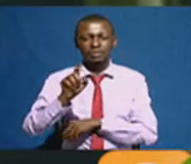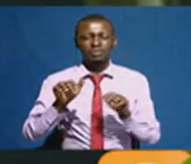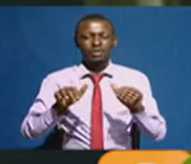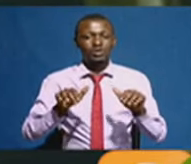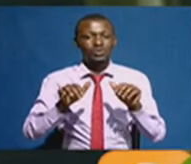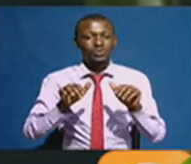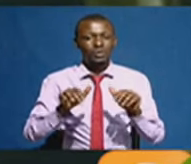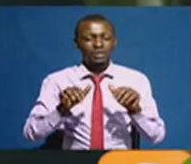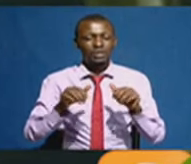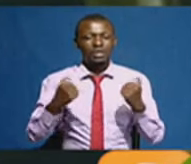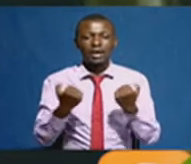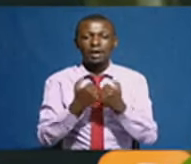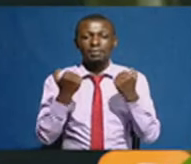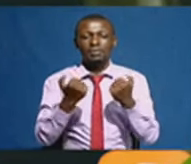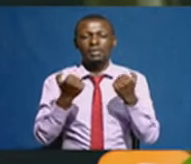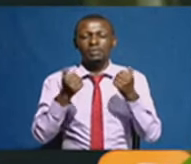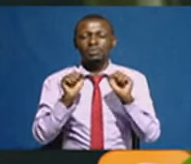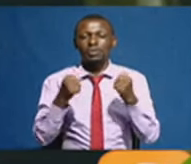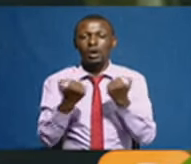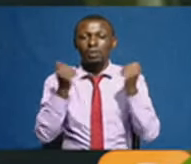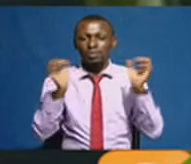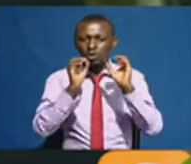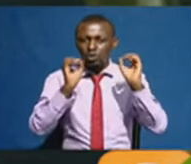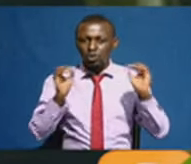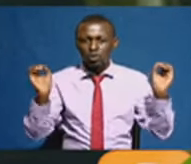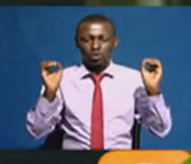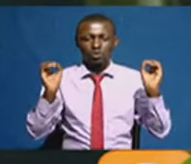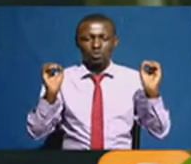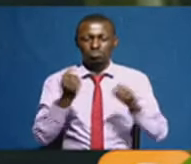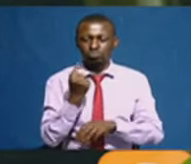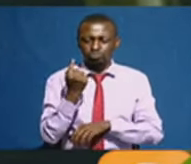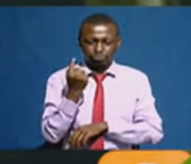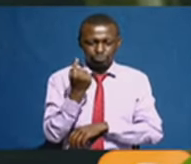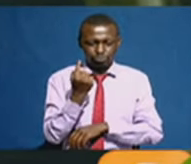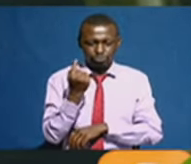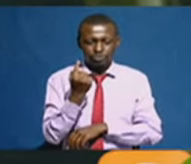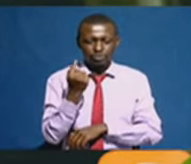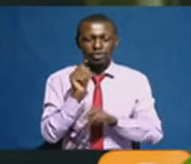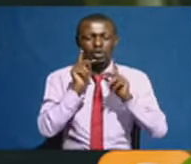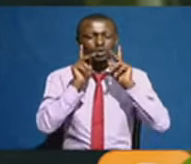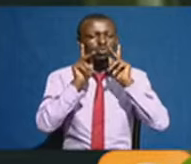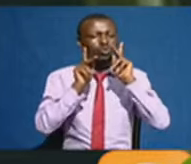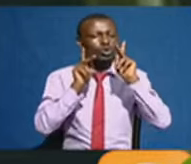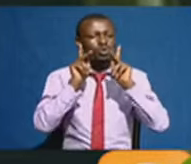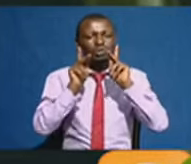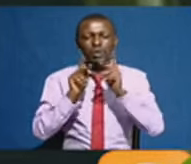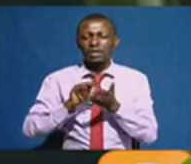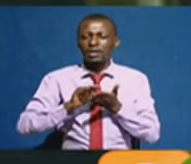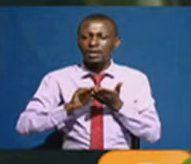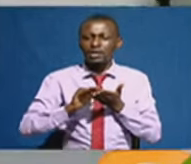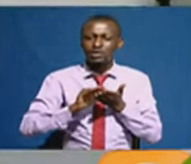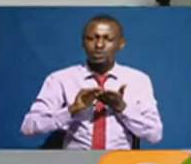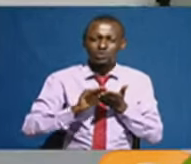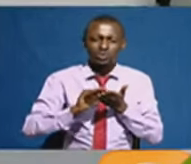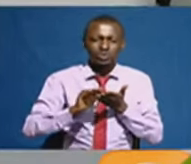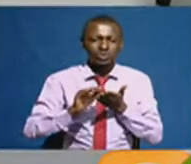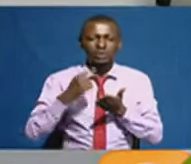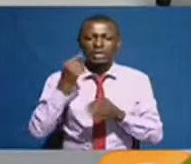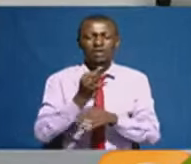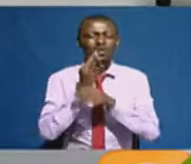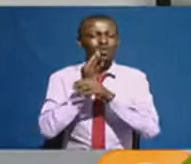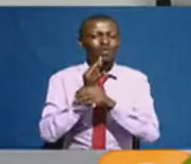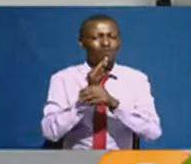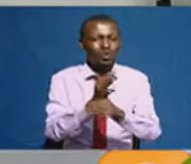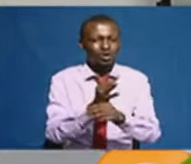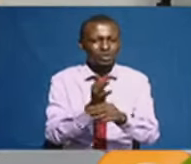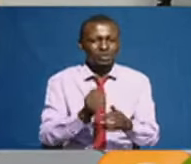that that happens, because if that doesn't happen, then this is just noise. These are just excuses that it was under duress. And like you